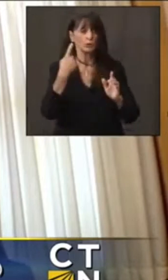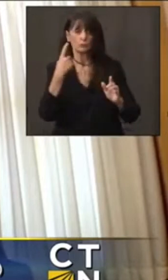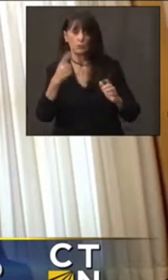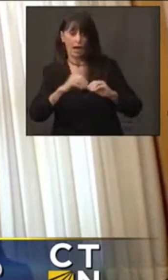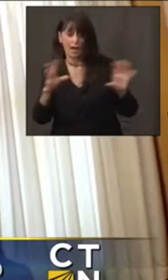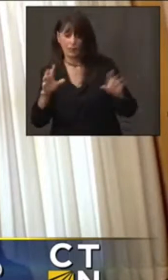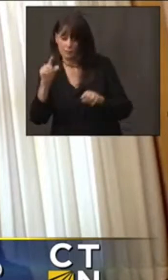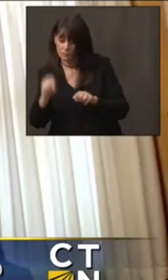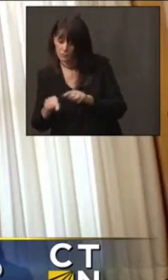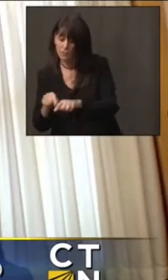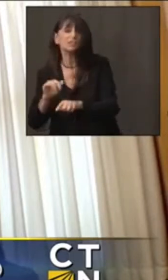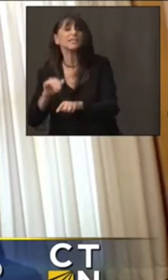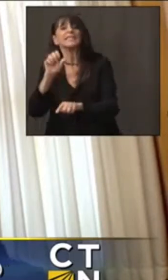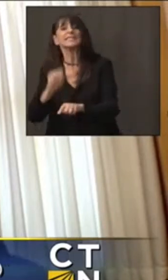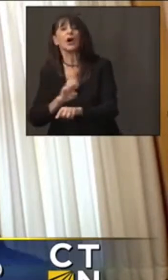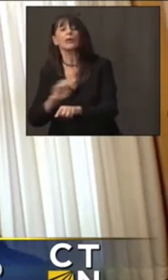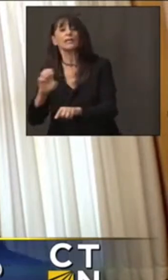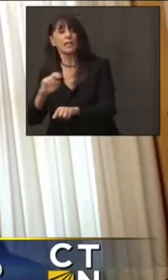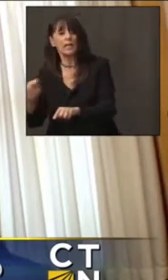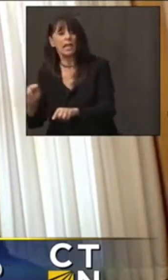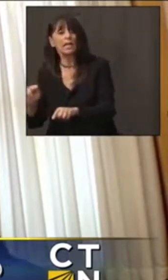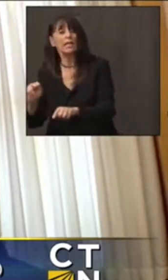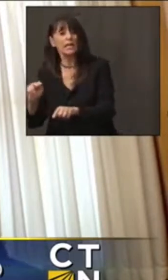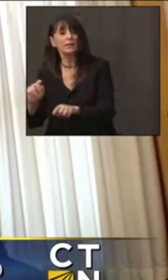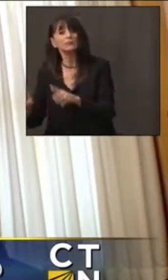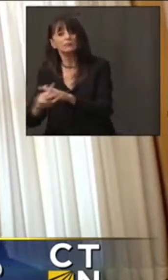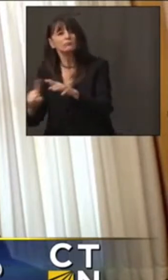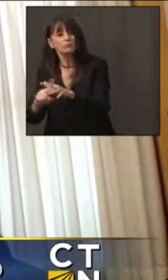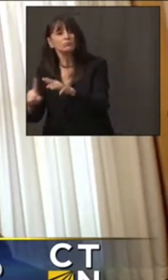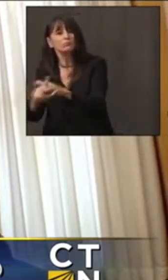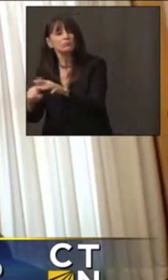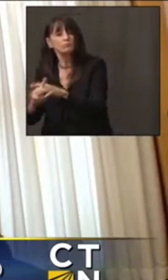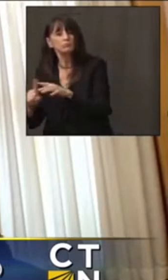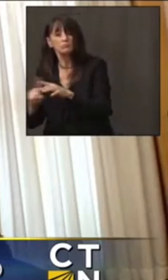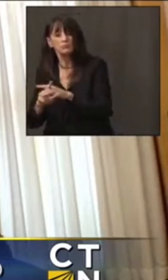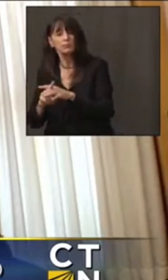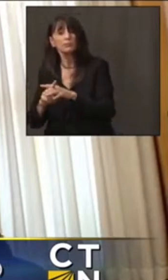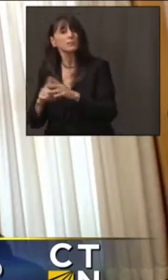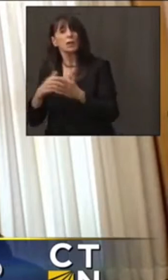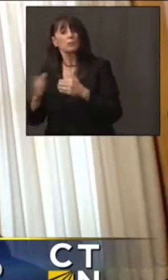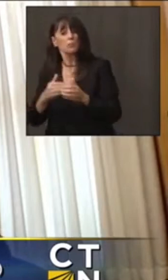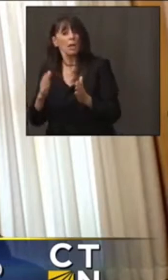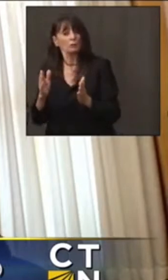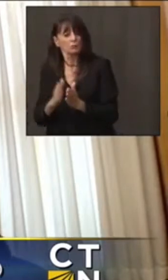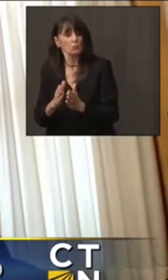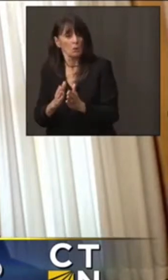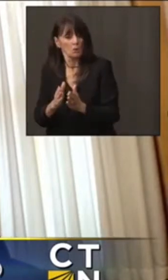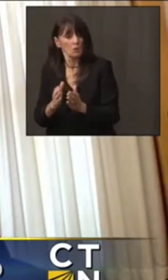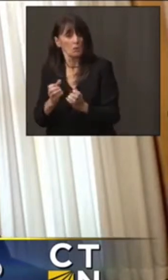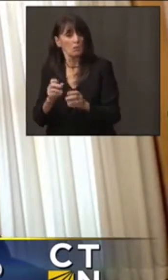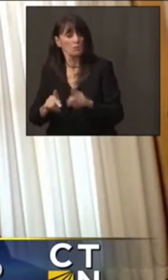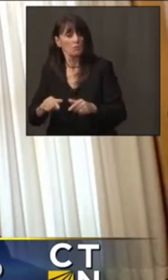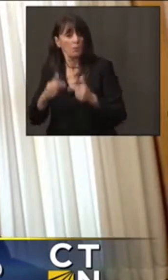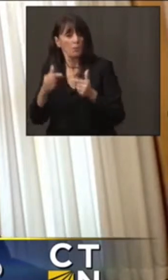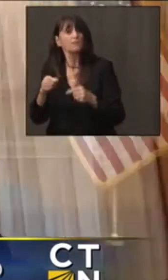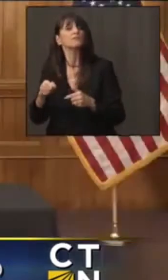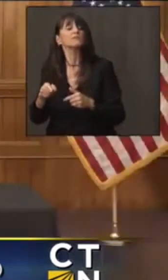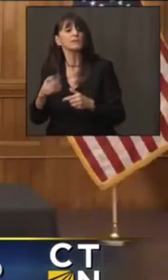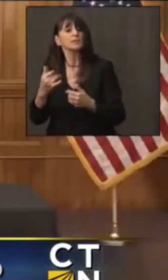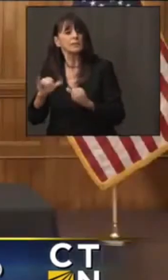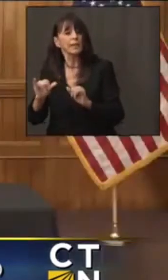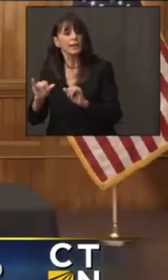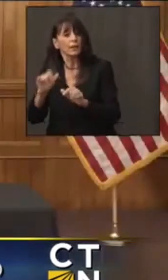are experiencing similar levels of case counts relative to their respective populations.